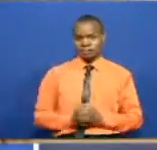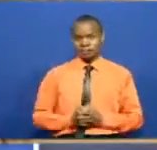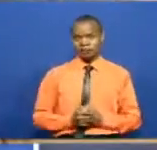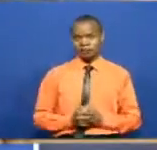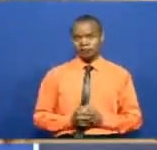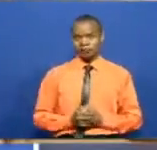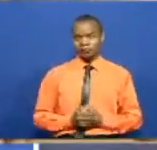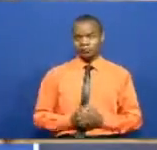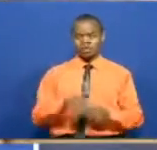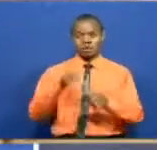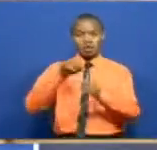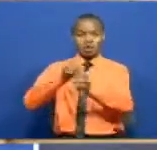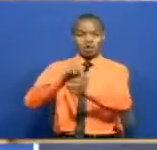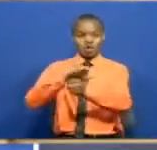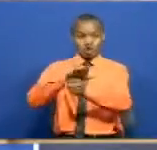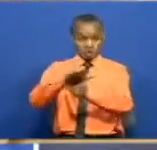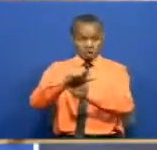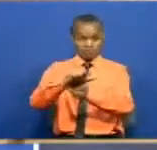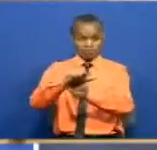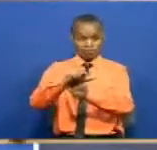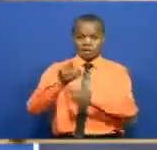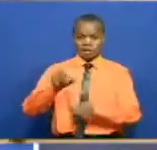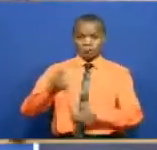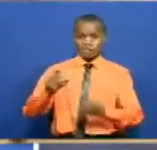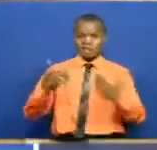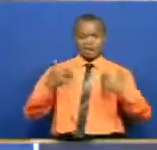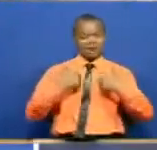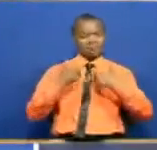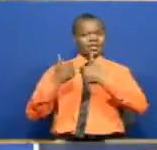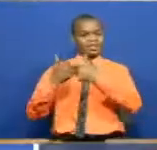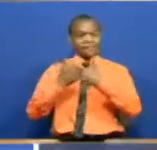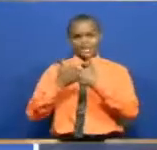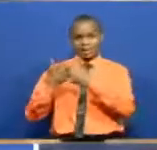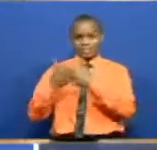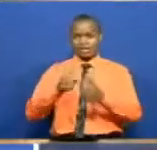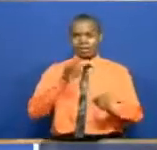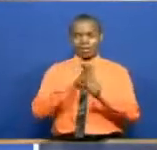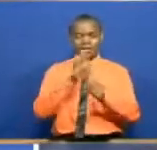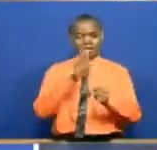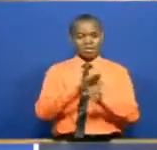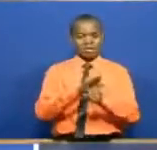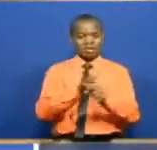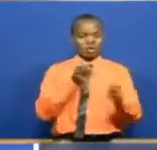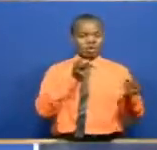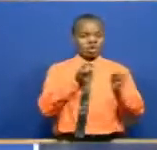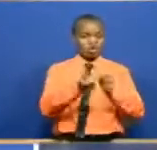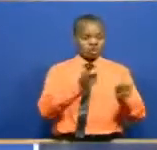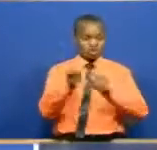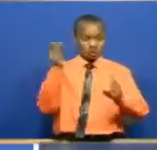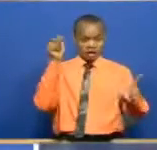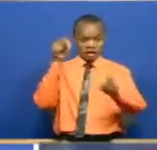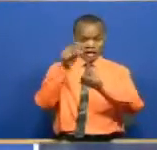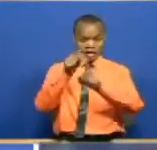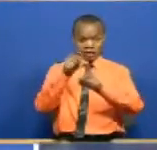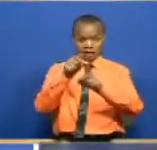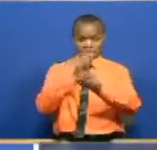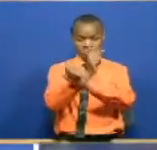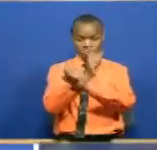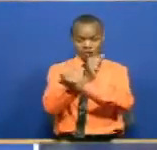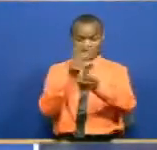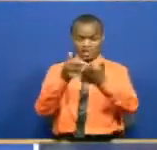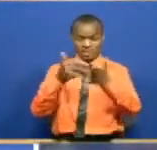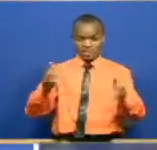The coronavirus pandemic has brought with it a host of challenges resulting from strict control measures aimed at containing the spread of the contagion.